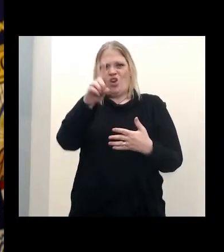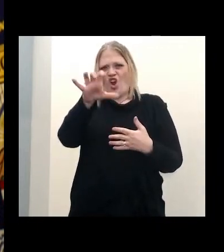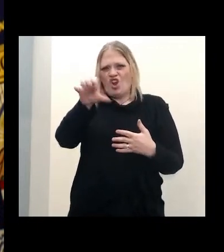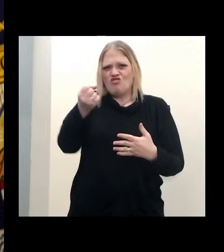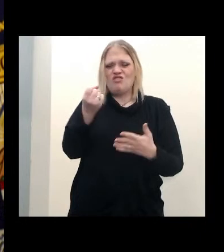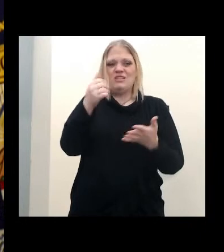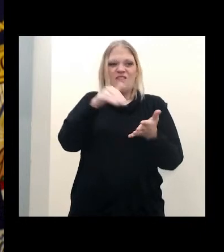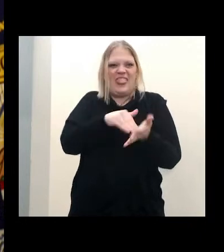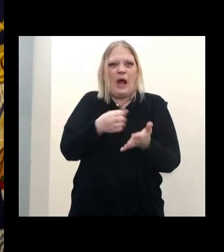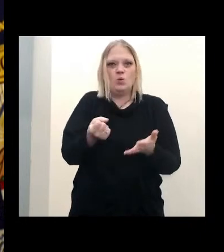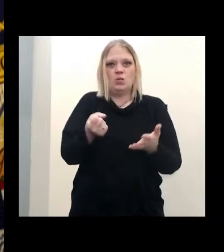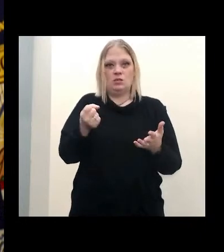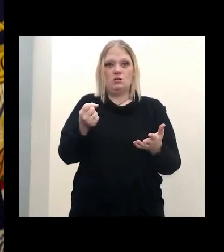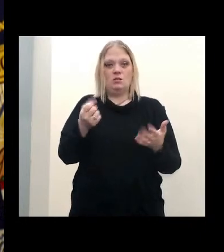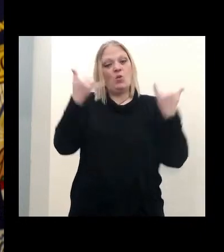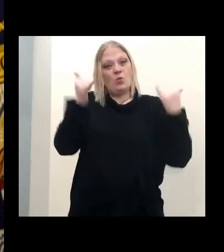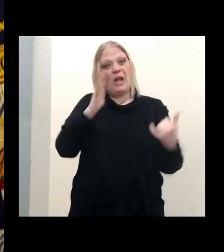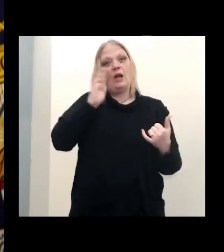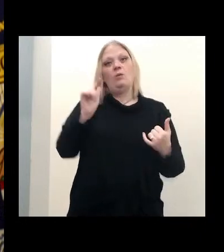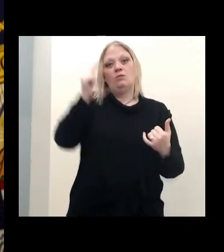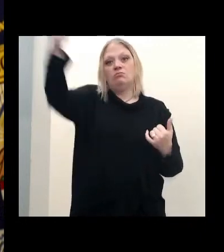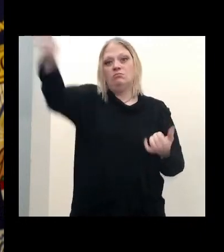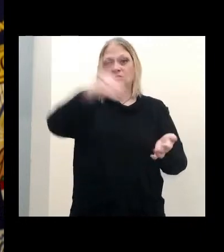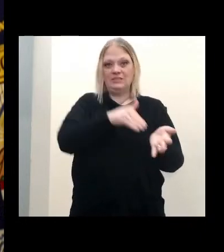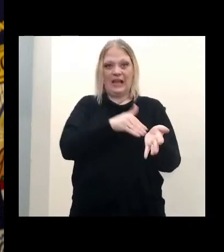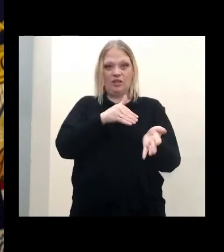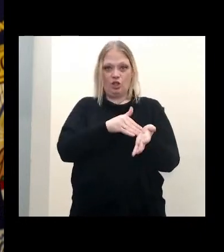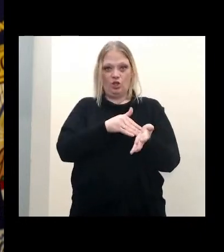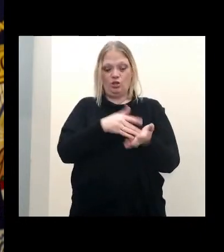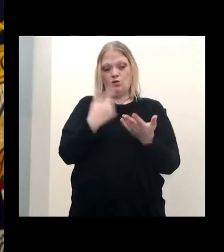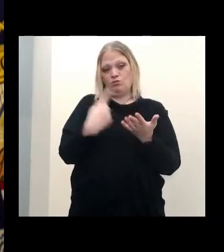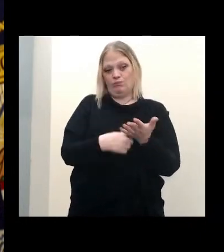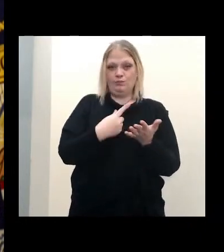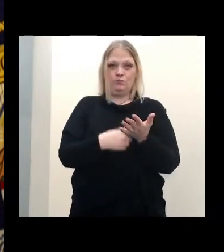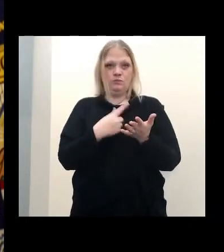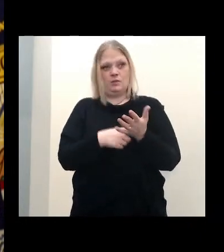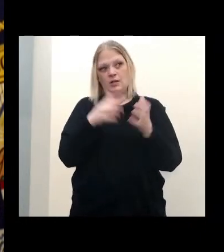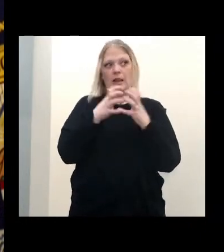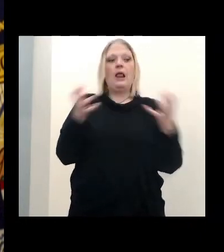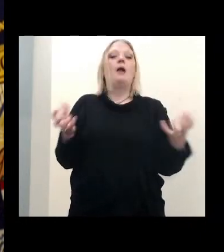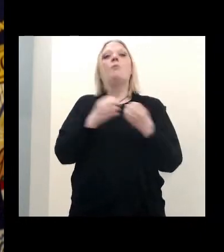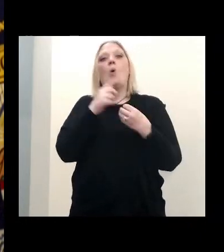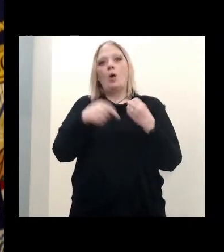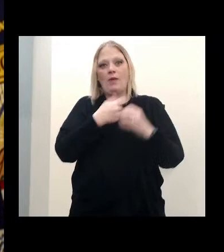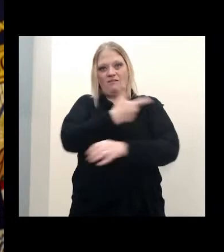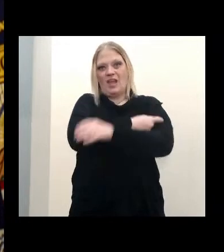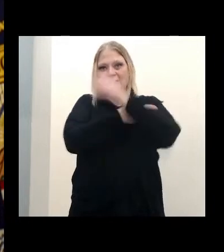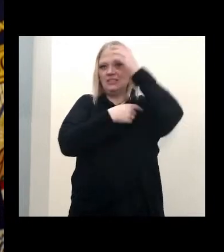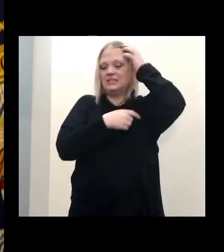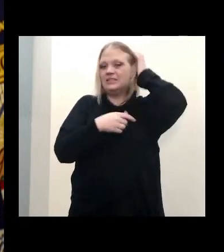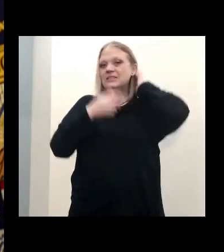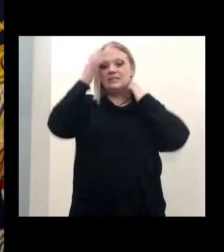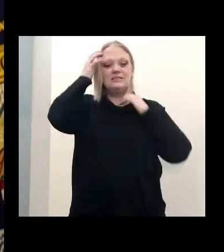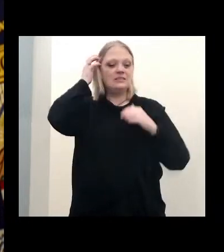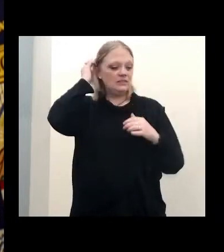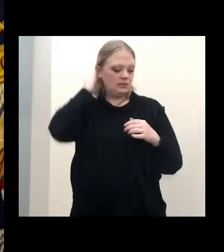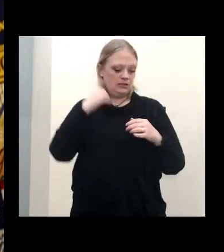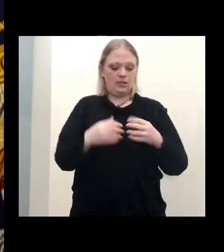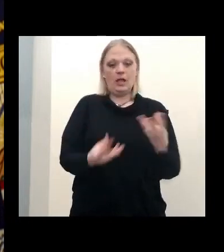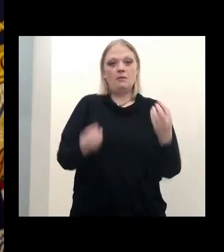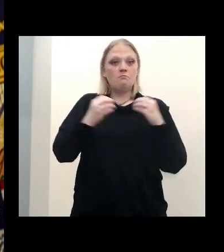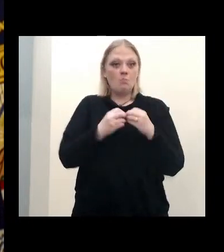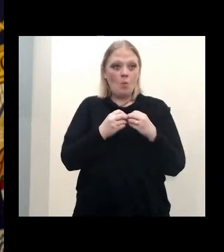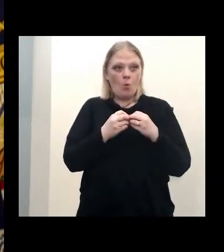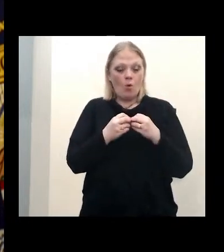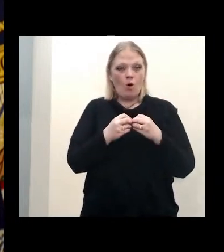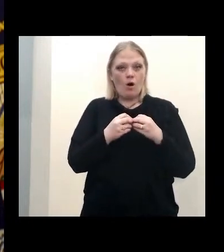residents. And with that, I'm going to turn it over to Dr. Burstein to talk a lot more about vaccines and more about where we